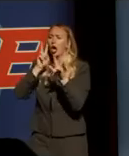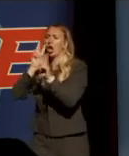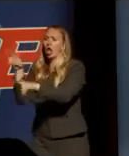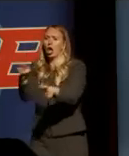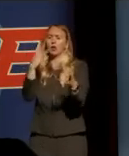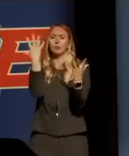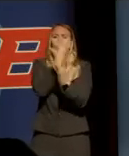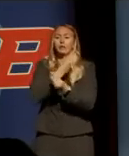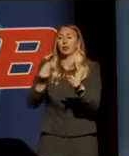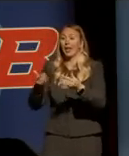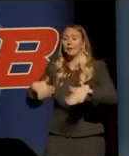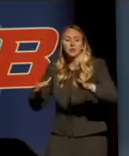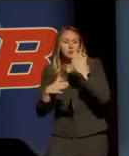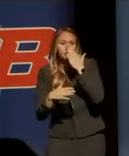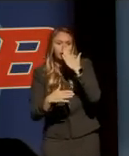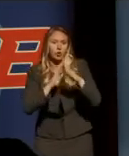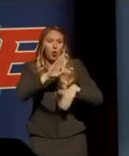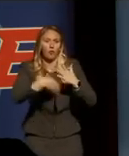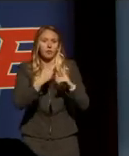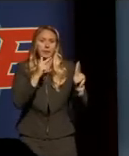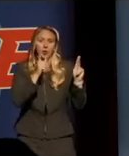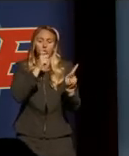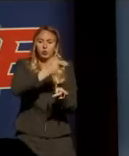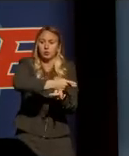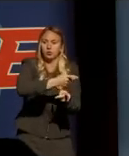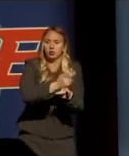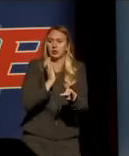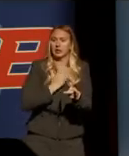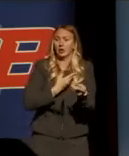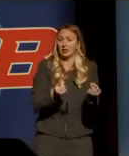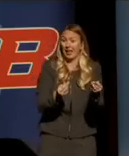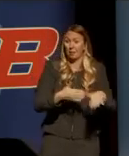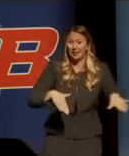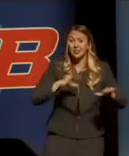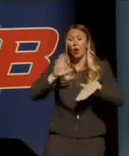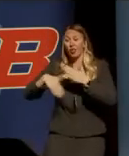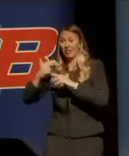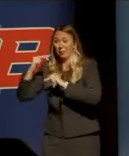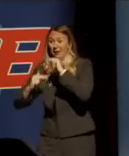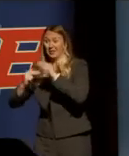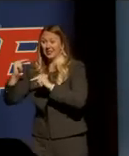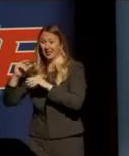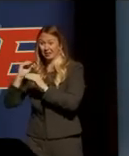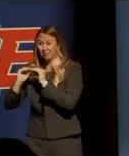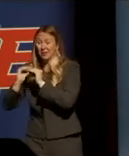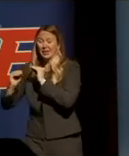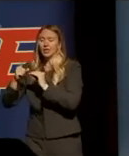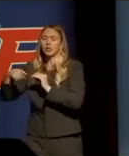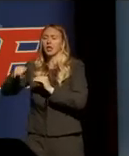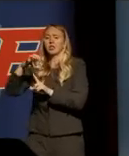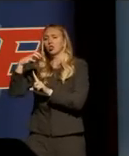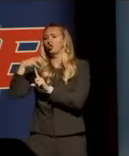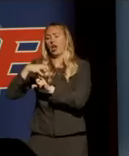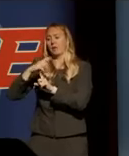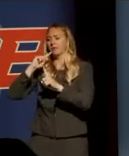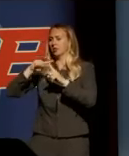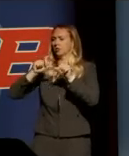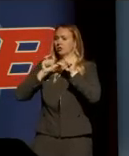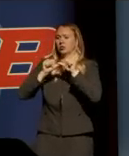awesome grounds crew and our facilities folks because they do such a fantastic job of making it beautiful.